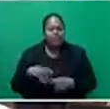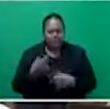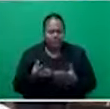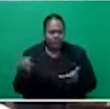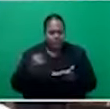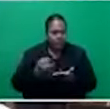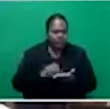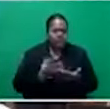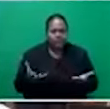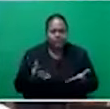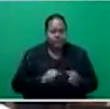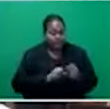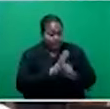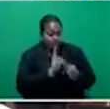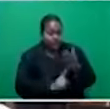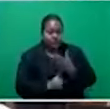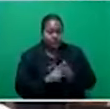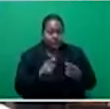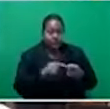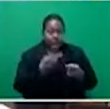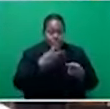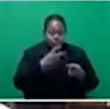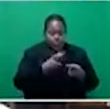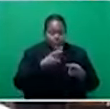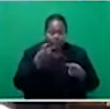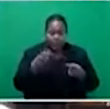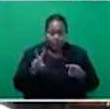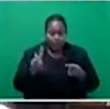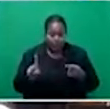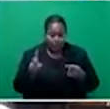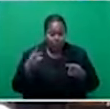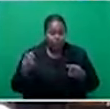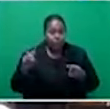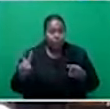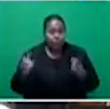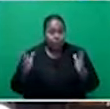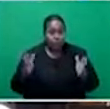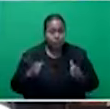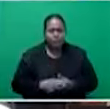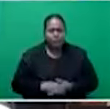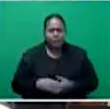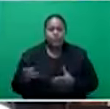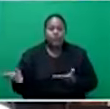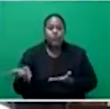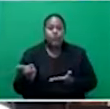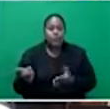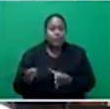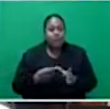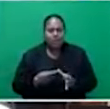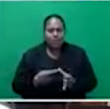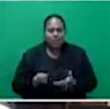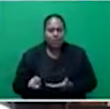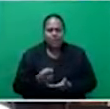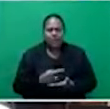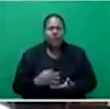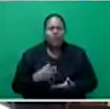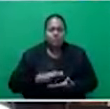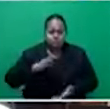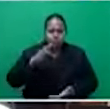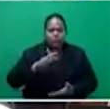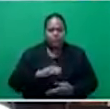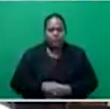sir, 2020, 2021, 2022, rate of return on the shares was 5%, 5%